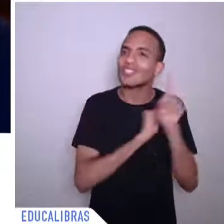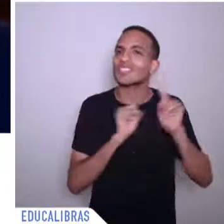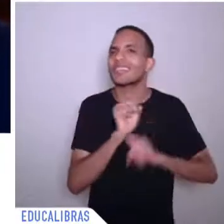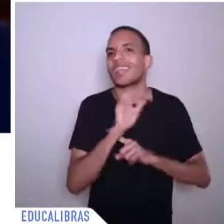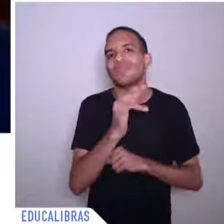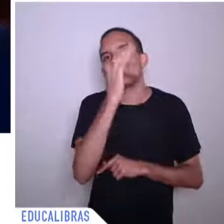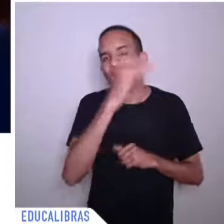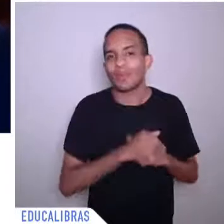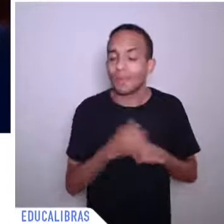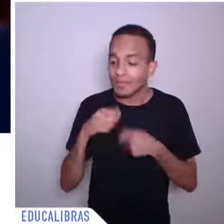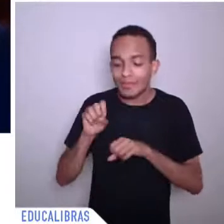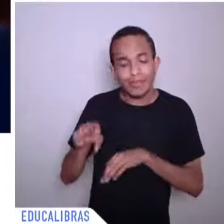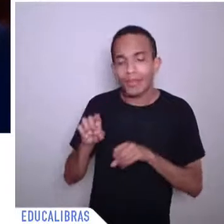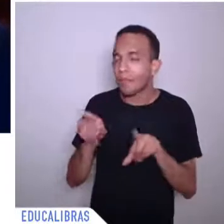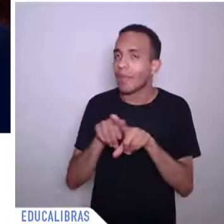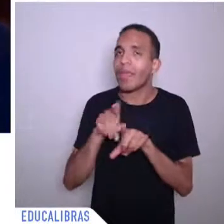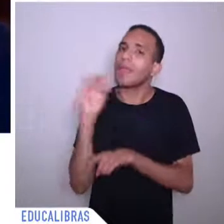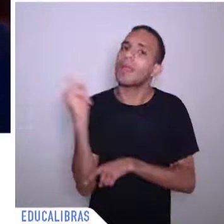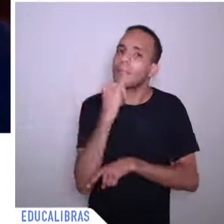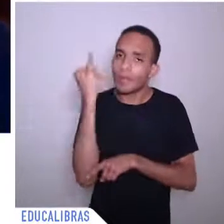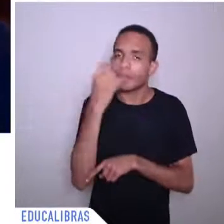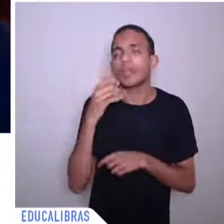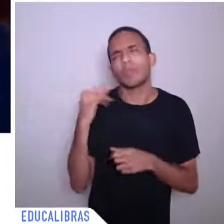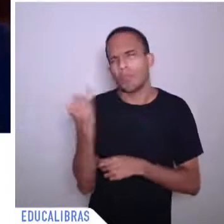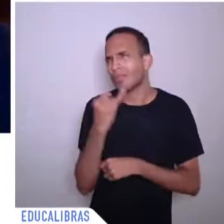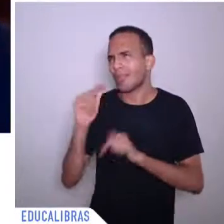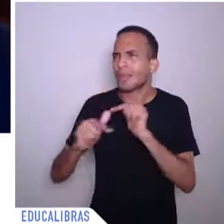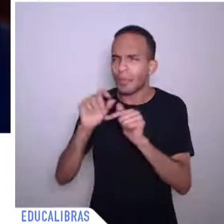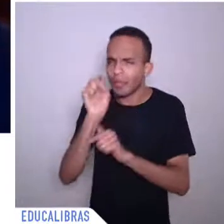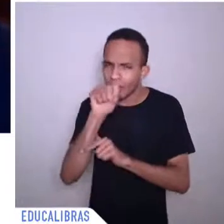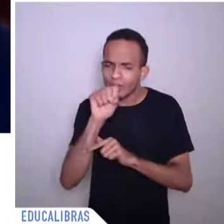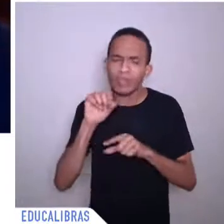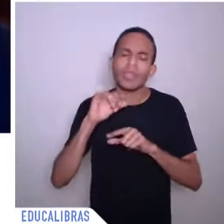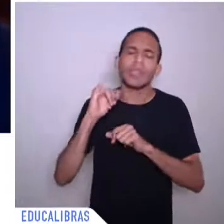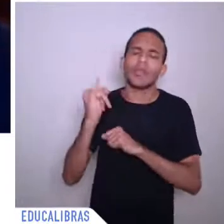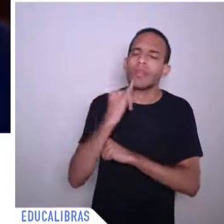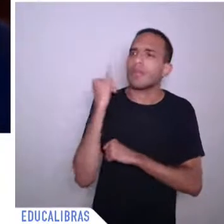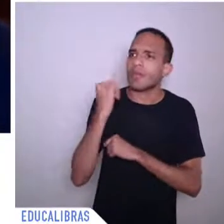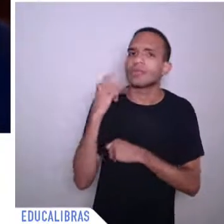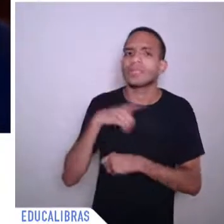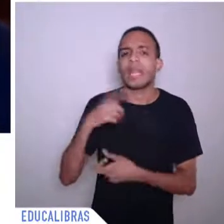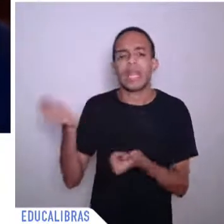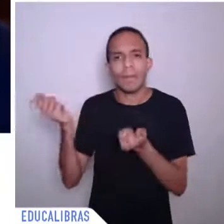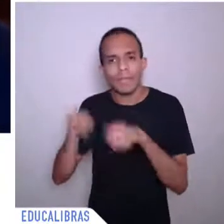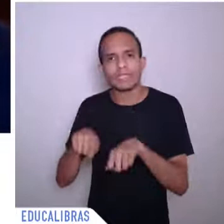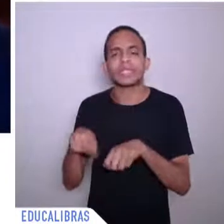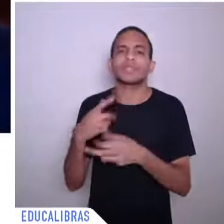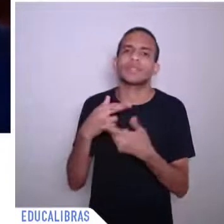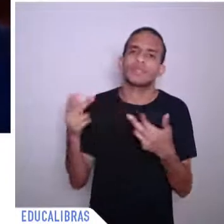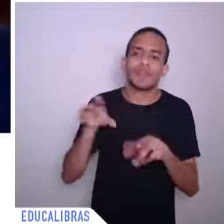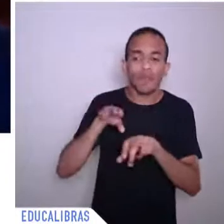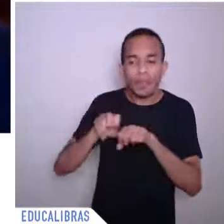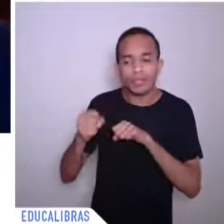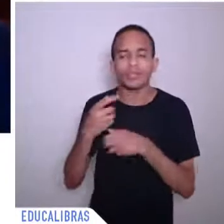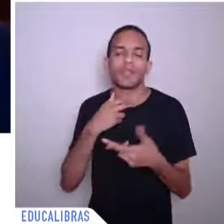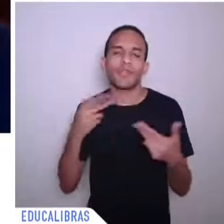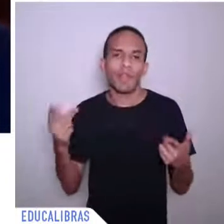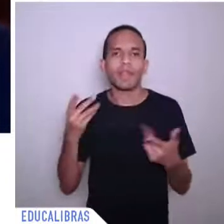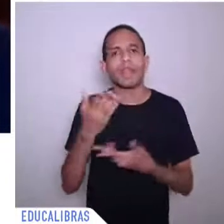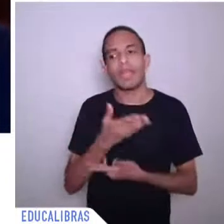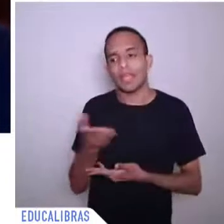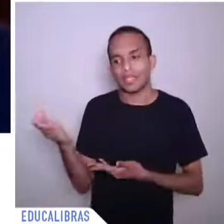don't teach them how to enter and be part of a society. Of course, working is important, training